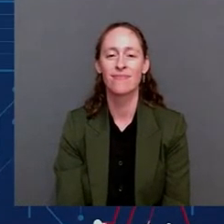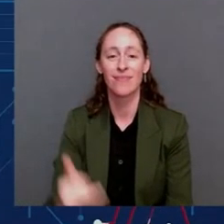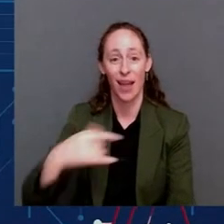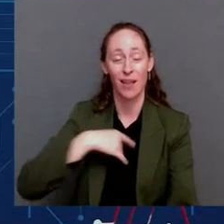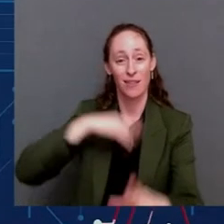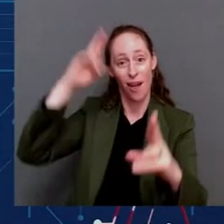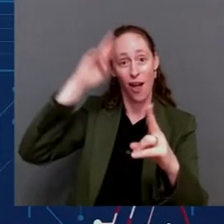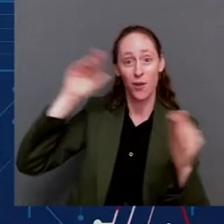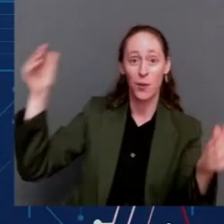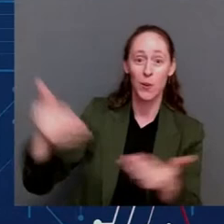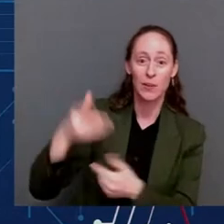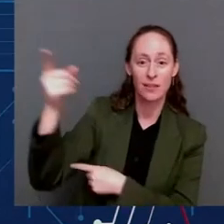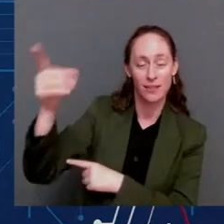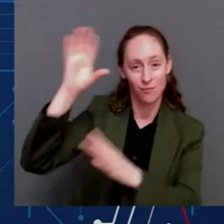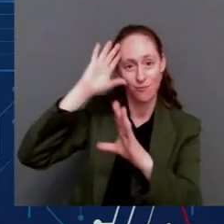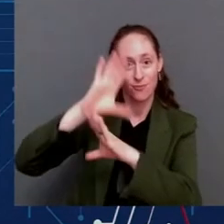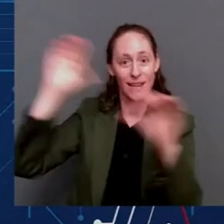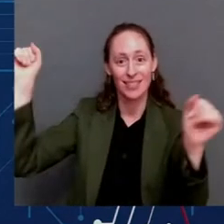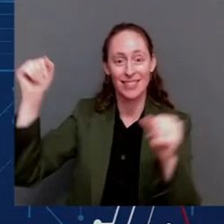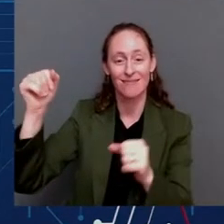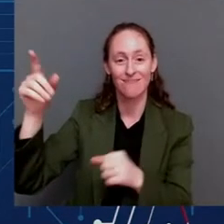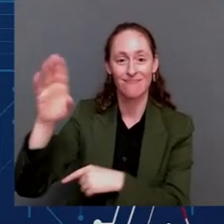us virtually.